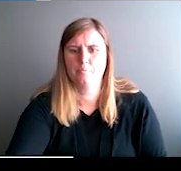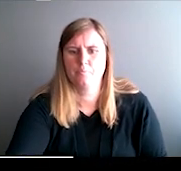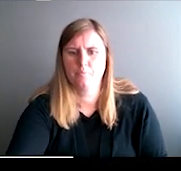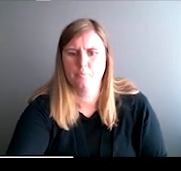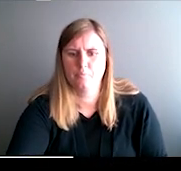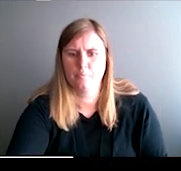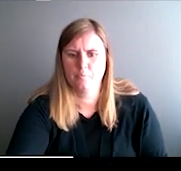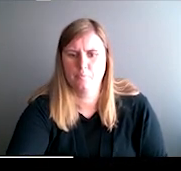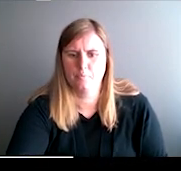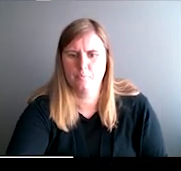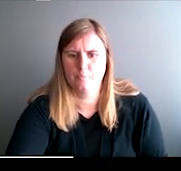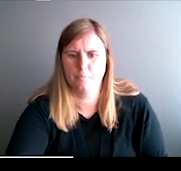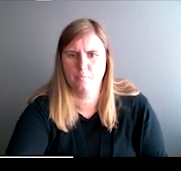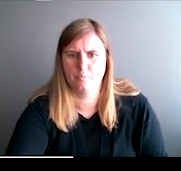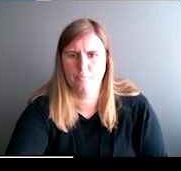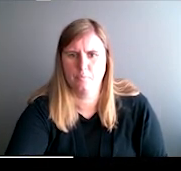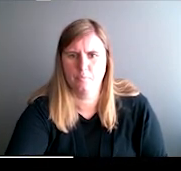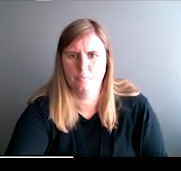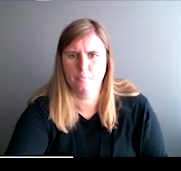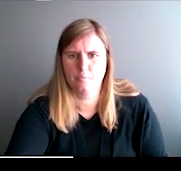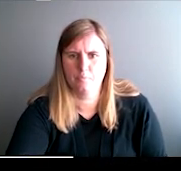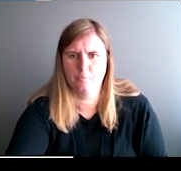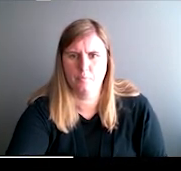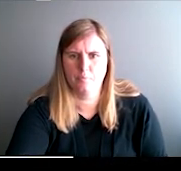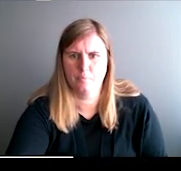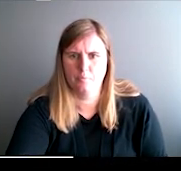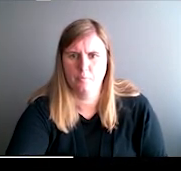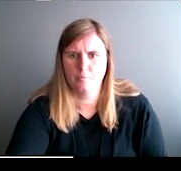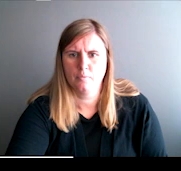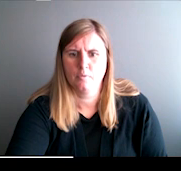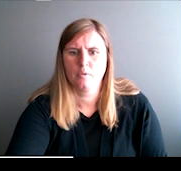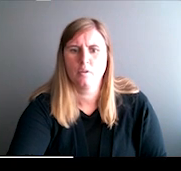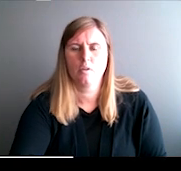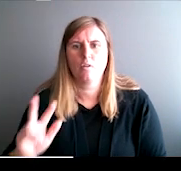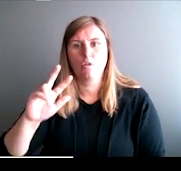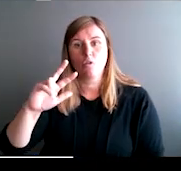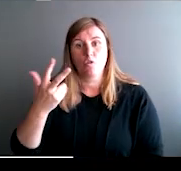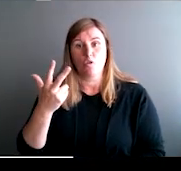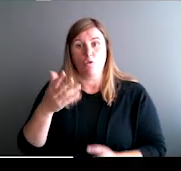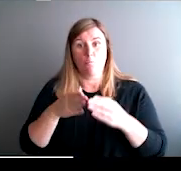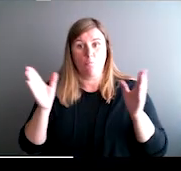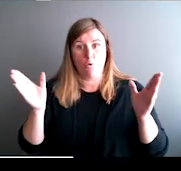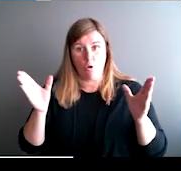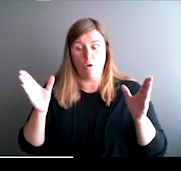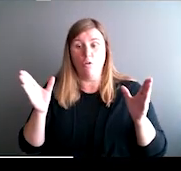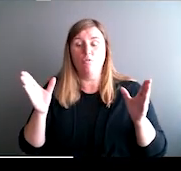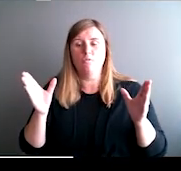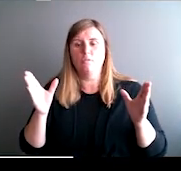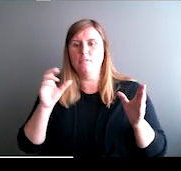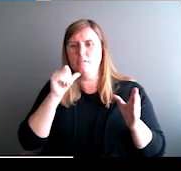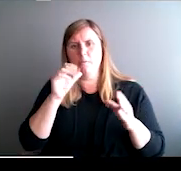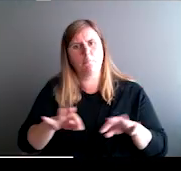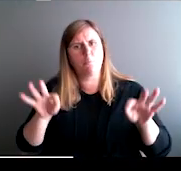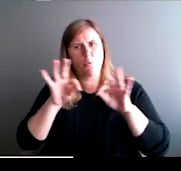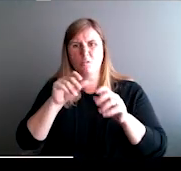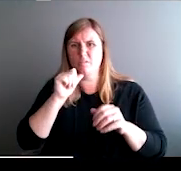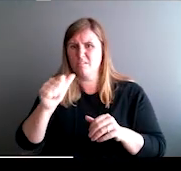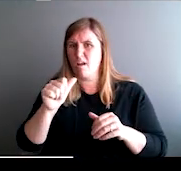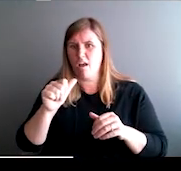The third broad point that I'd like to make before getting into the particulars is that it's important not to expect that all